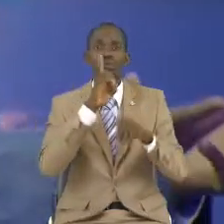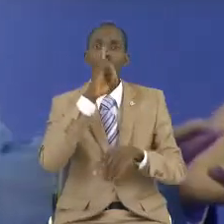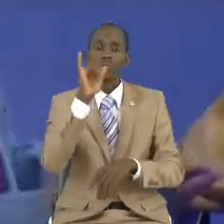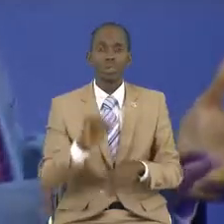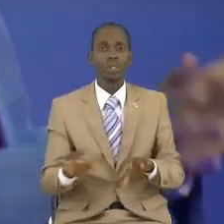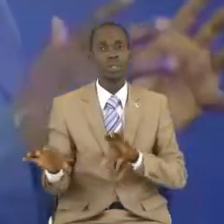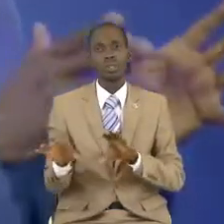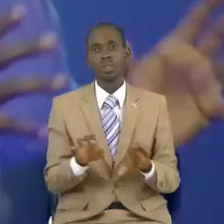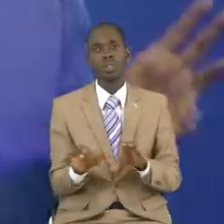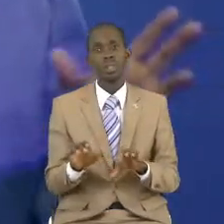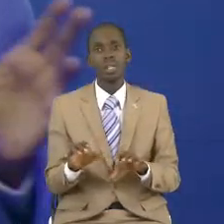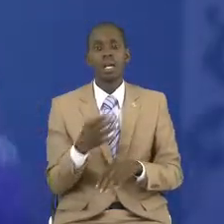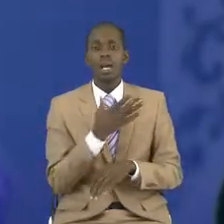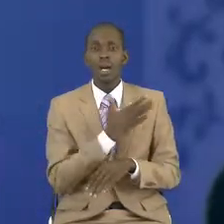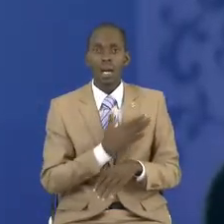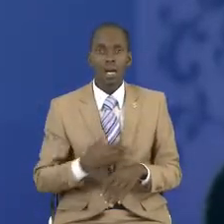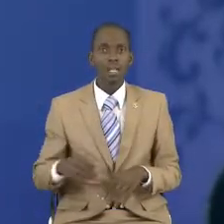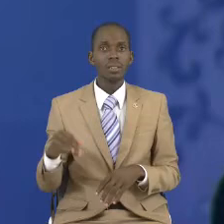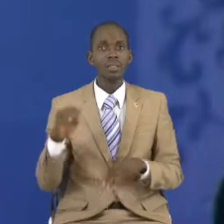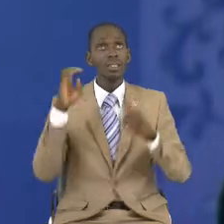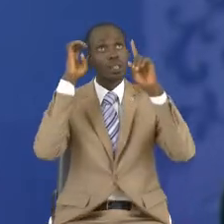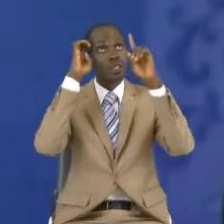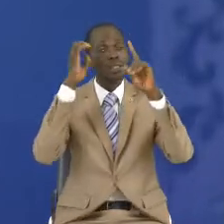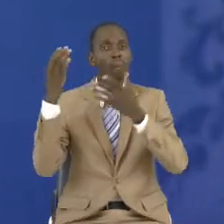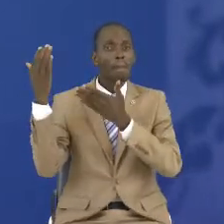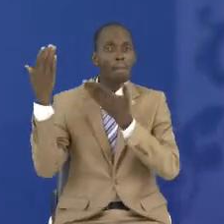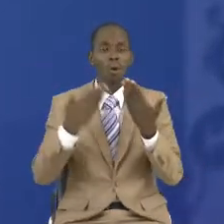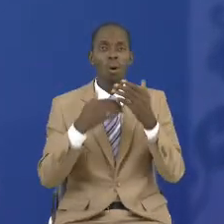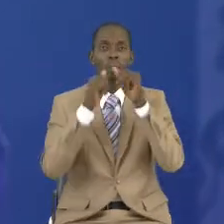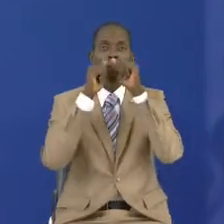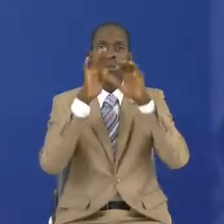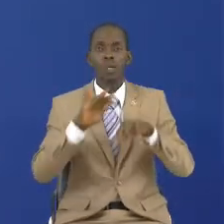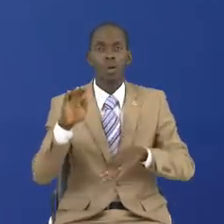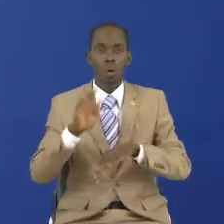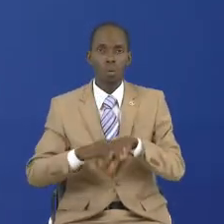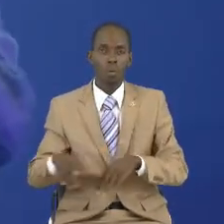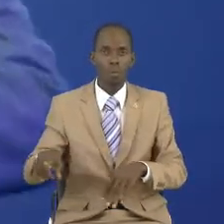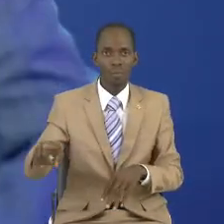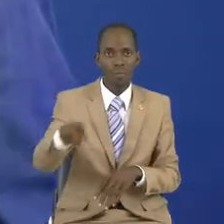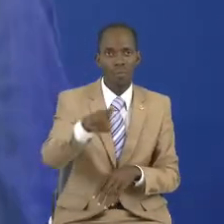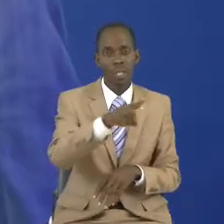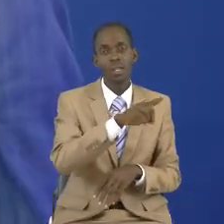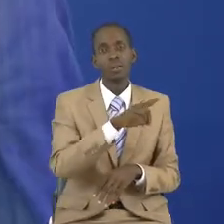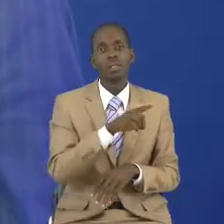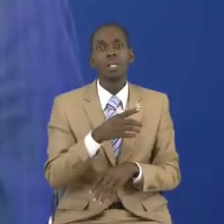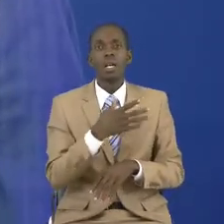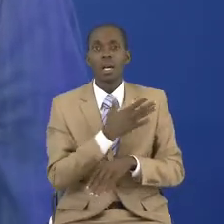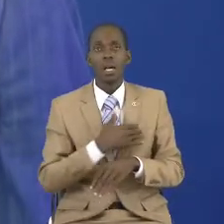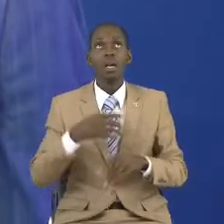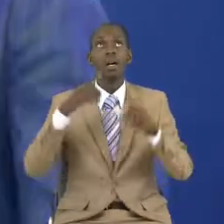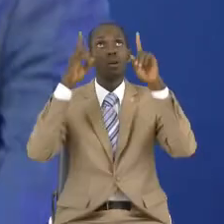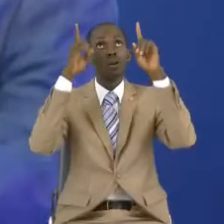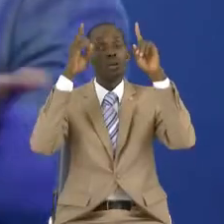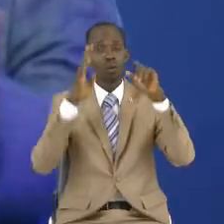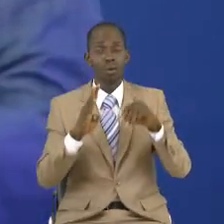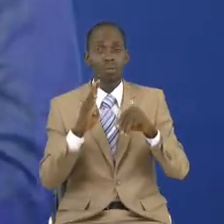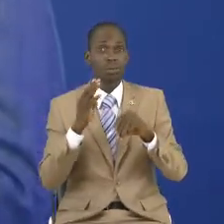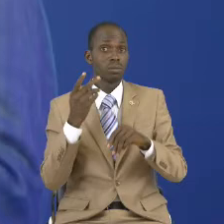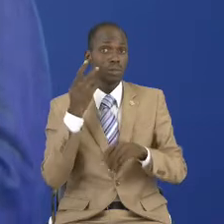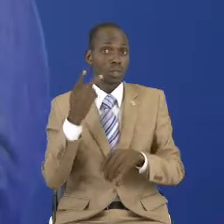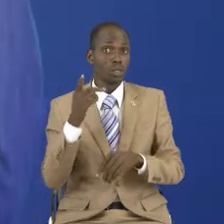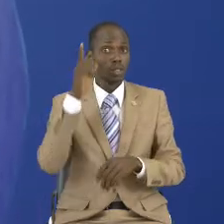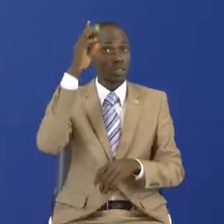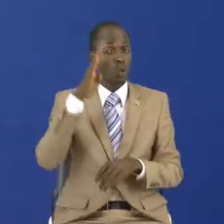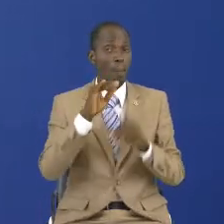and then he brought blessing upon them and god blessed them and god